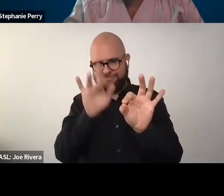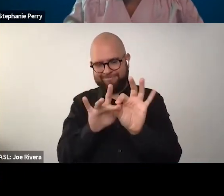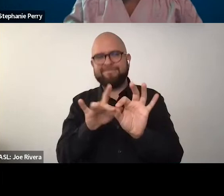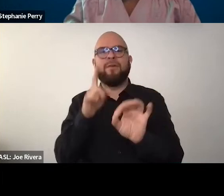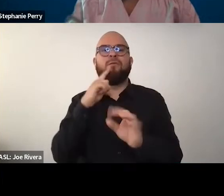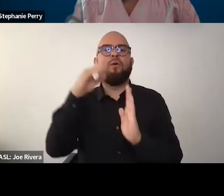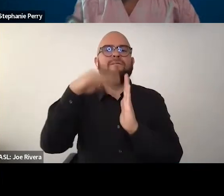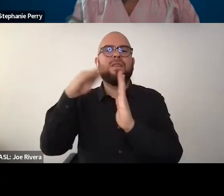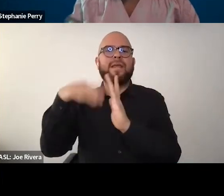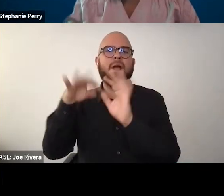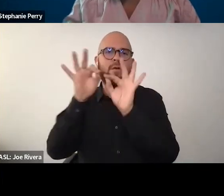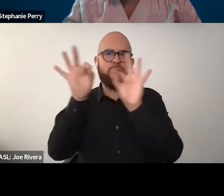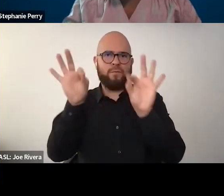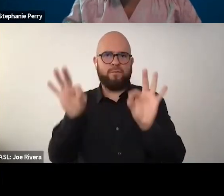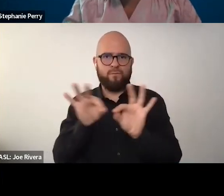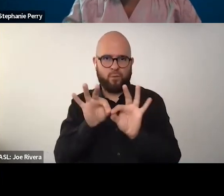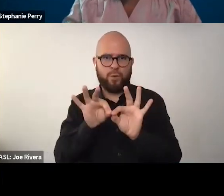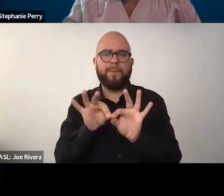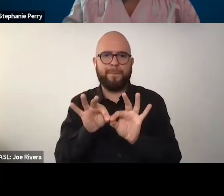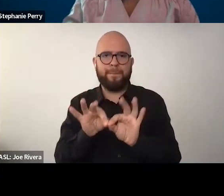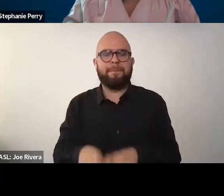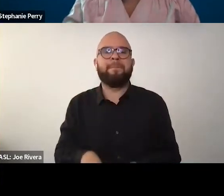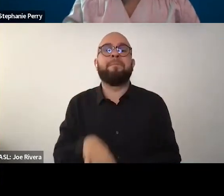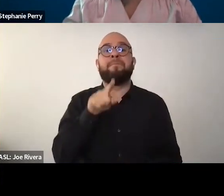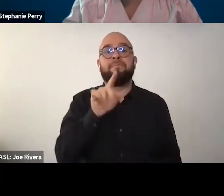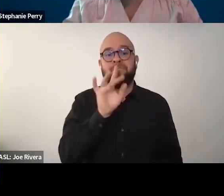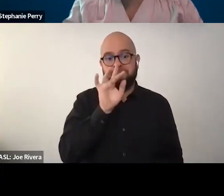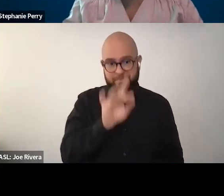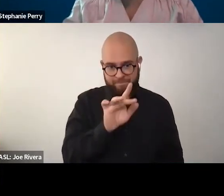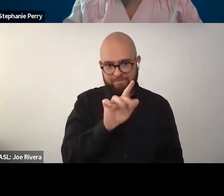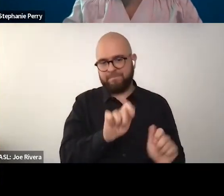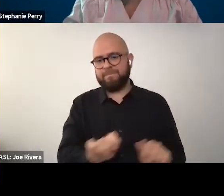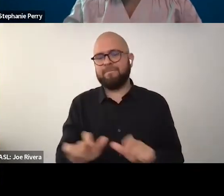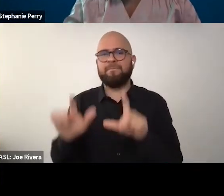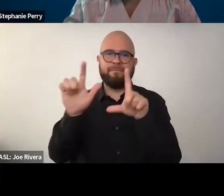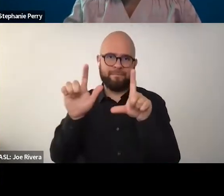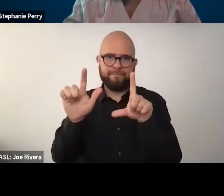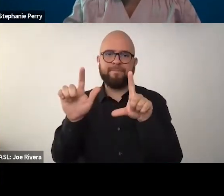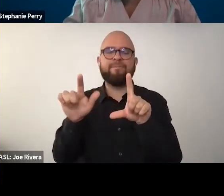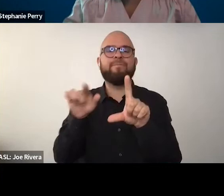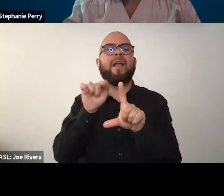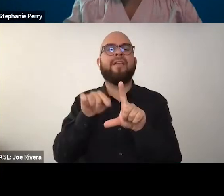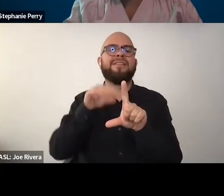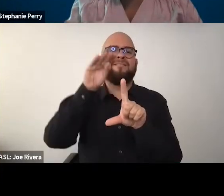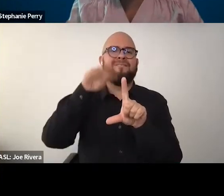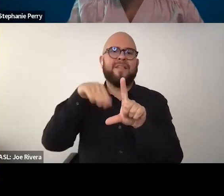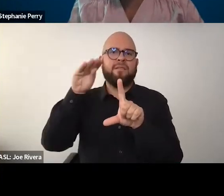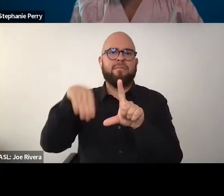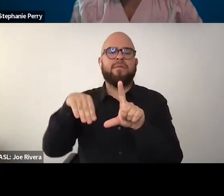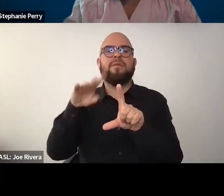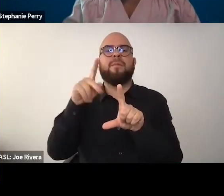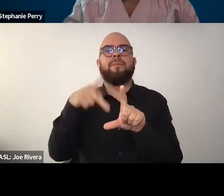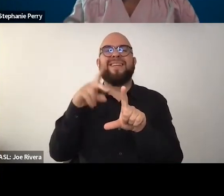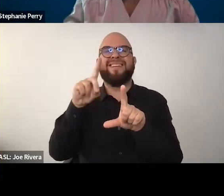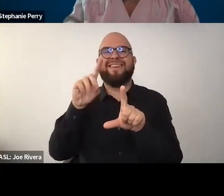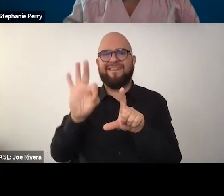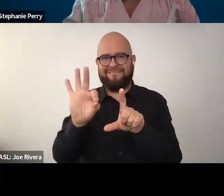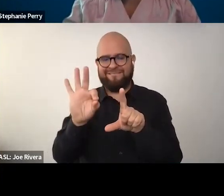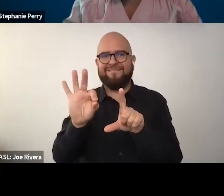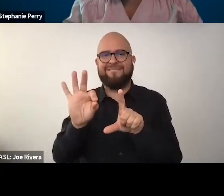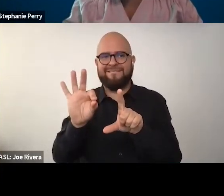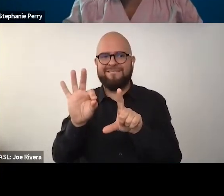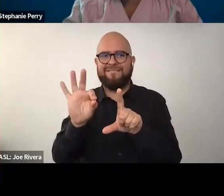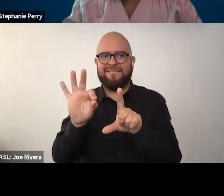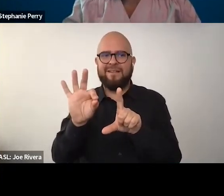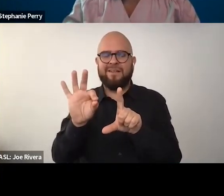form. You would then click on that, and that would then open up the fillable PDF claim inquiry form.